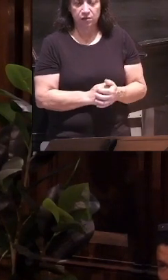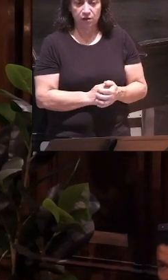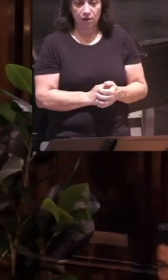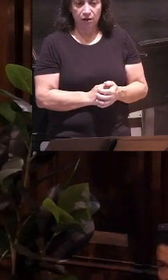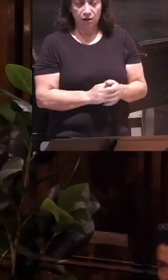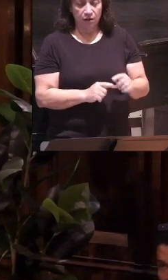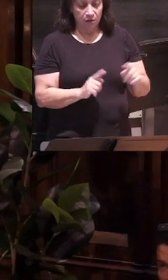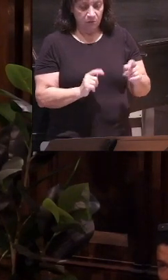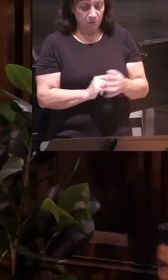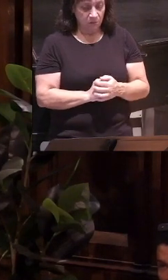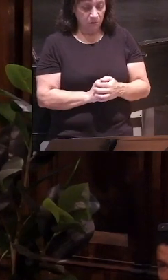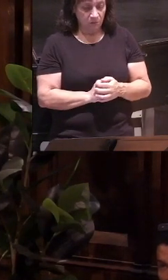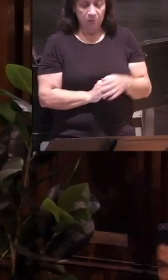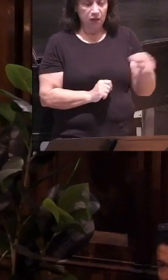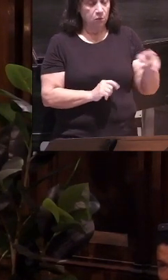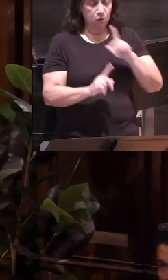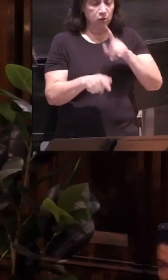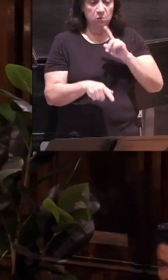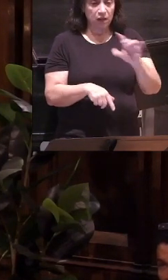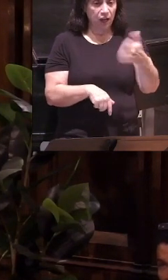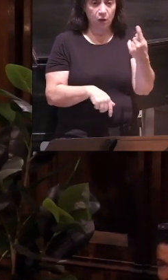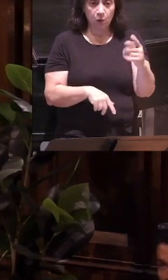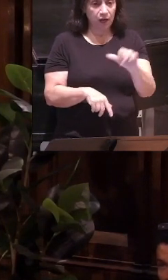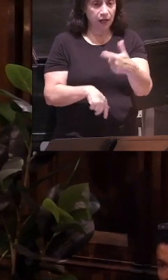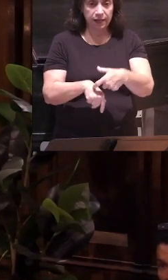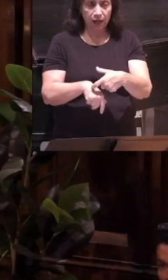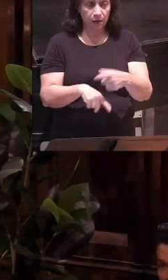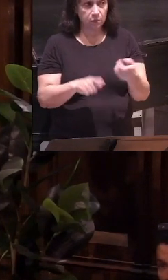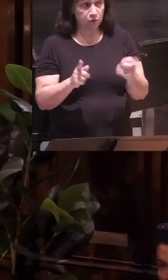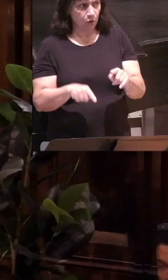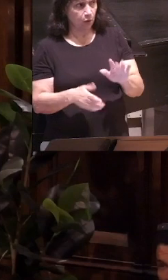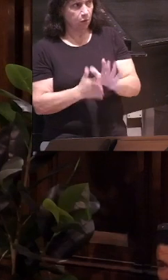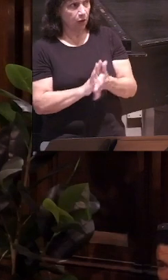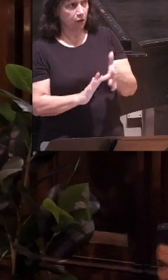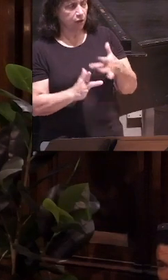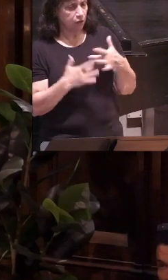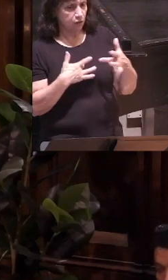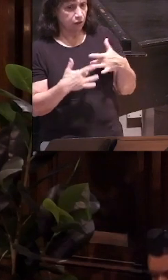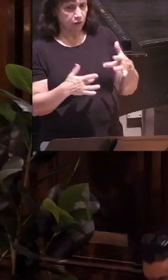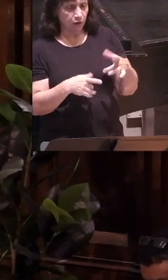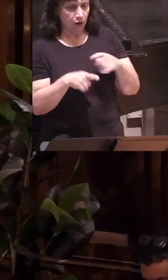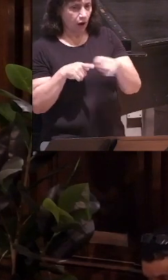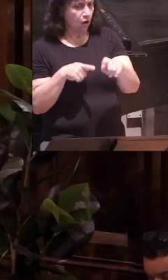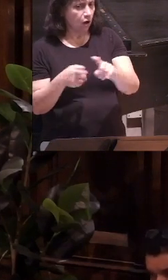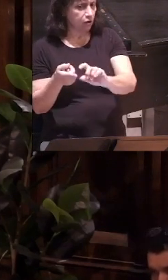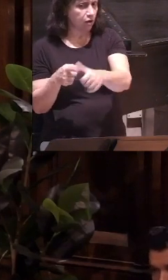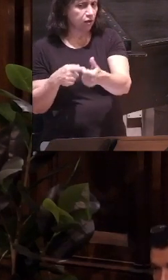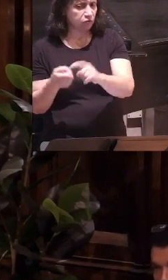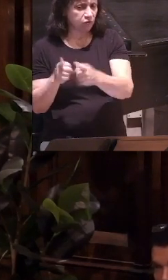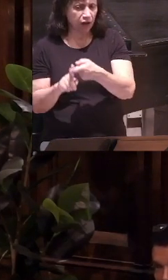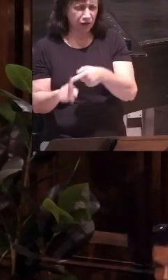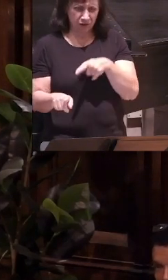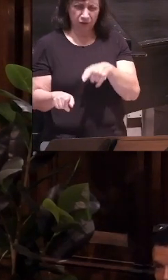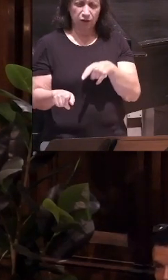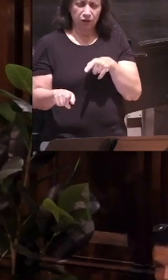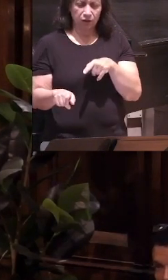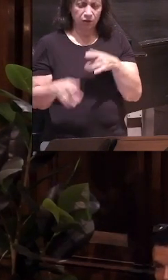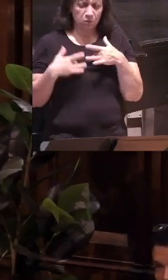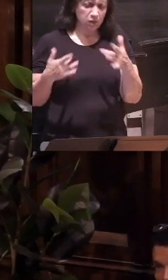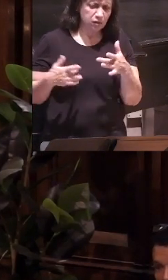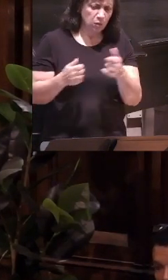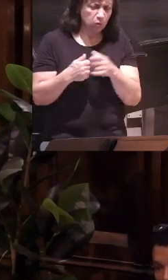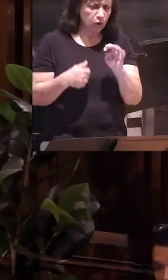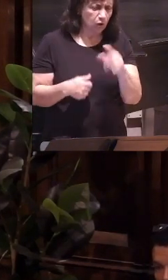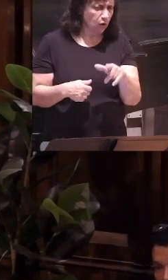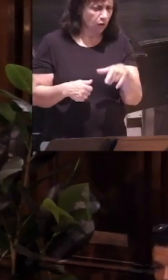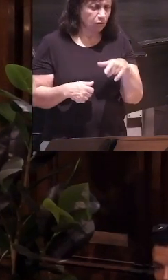about anybody, anytime. So I got a little concerned, and I called a mutual friend, and I said, hey, man, what's going on